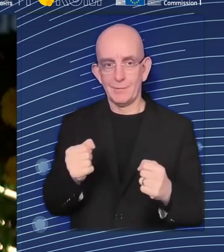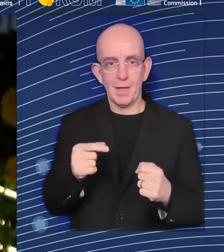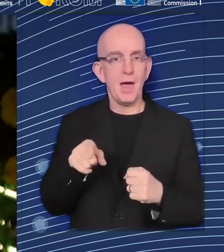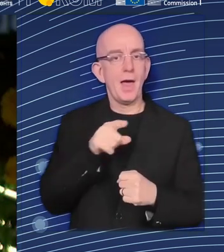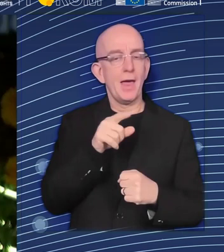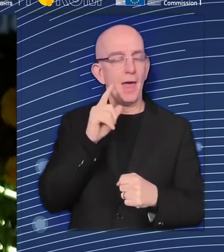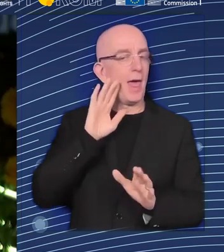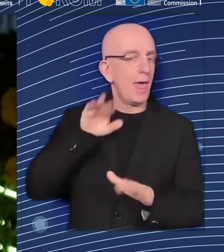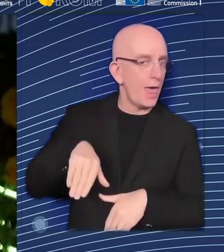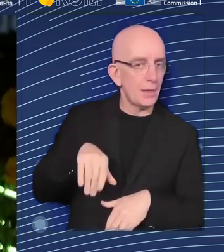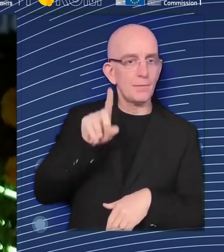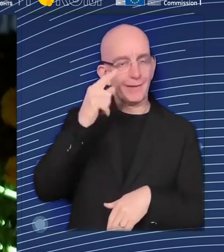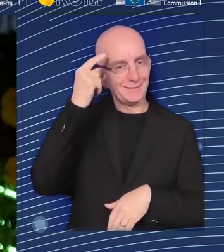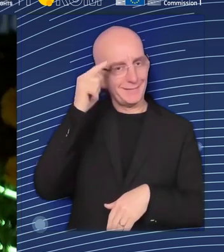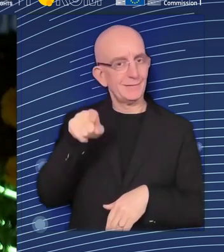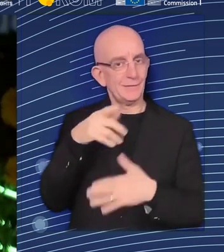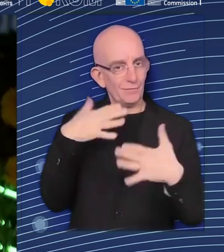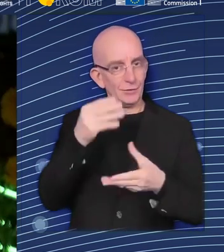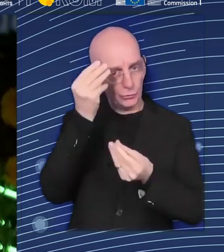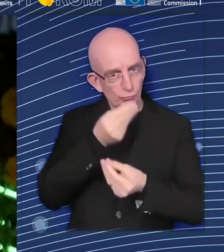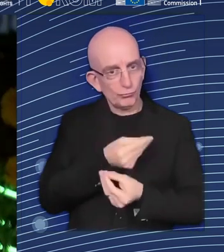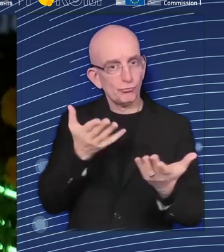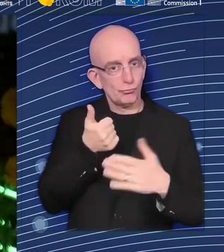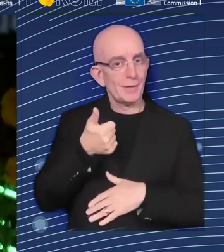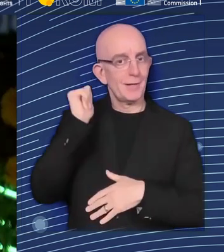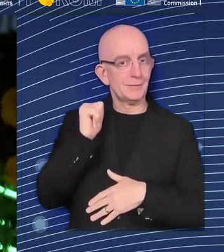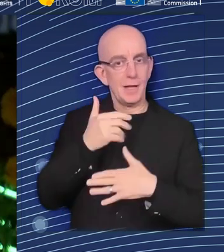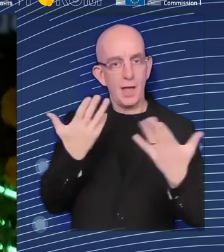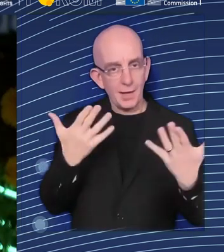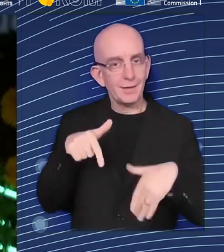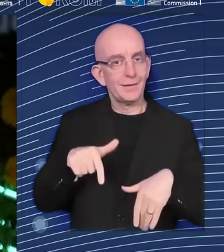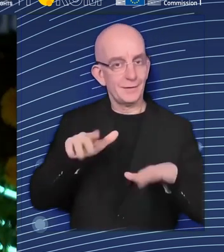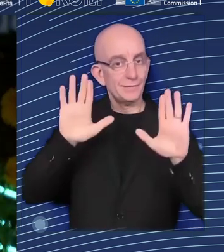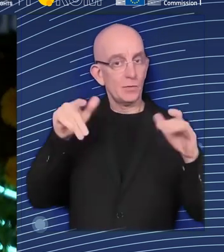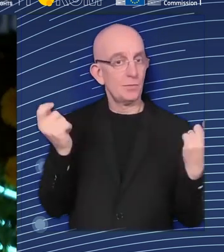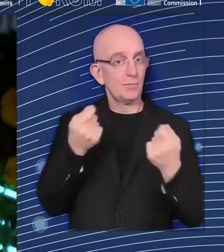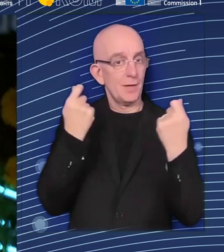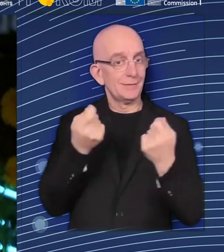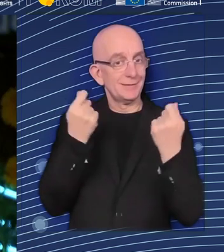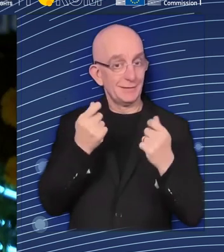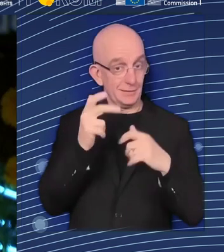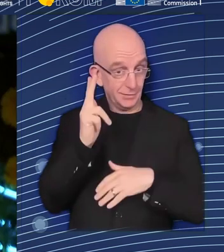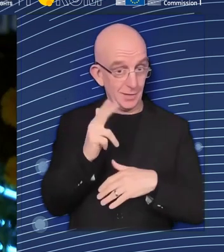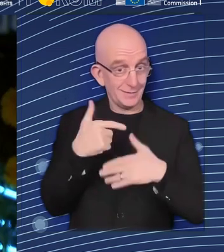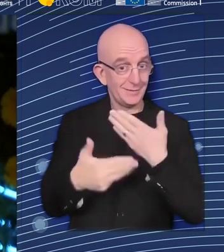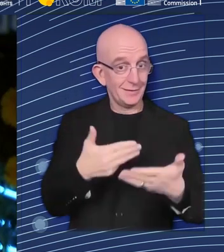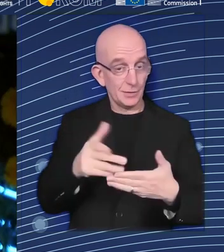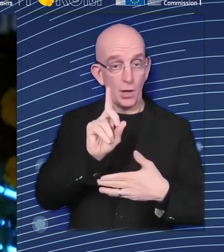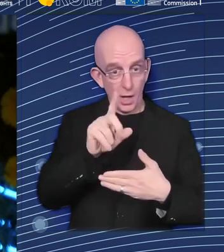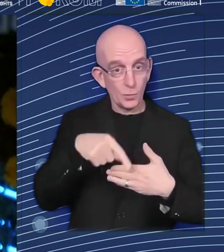of December. And I can only recognize that we started together on the 1st of